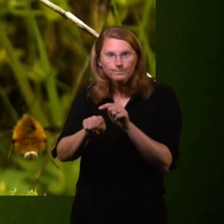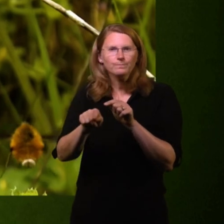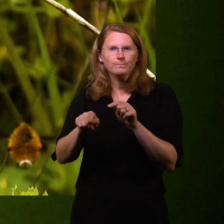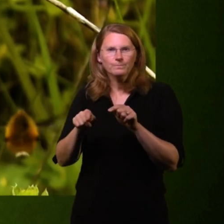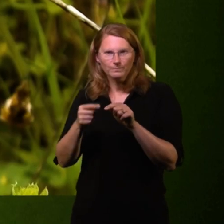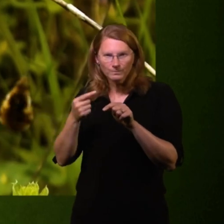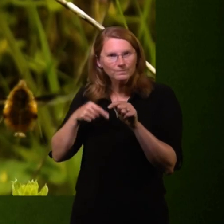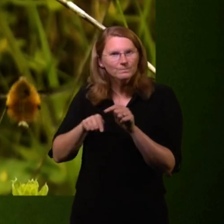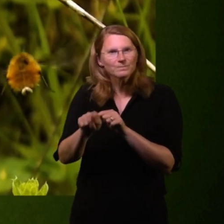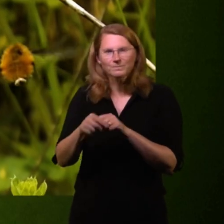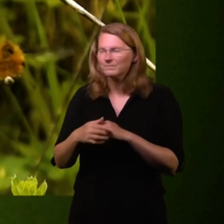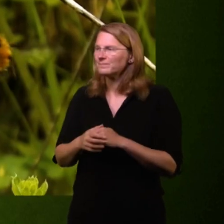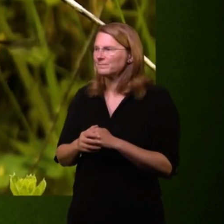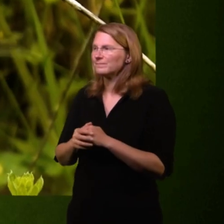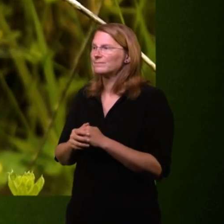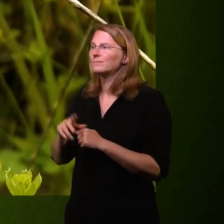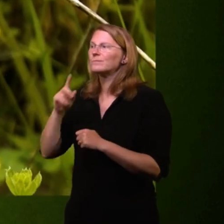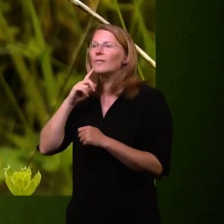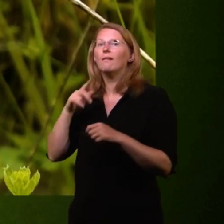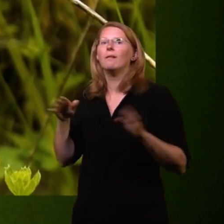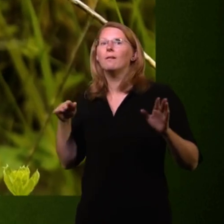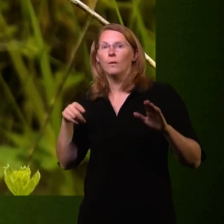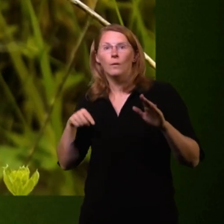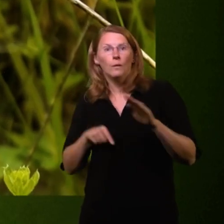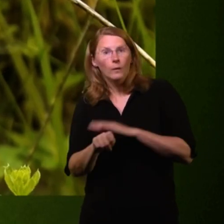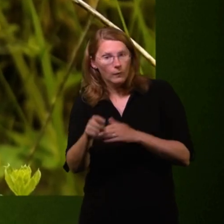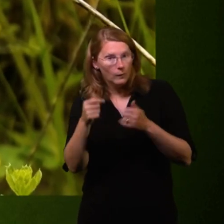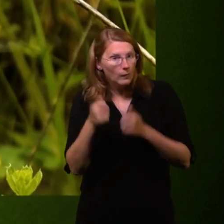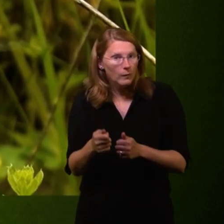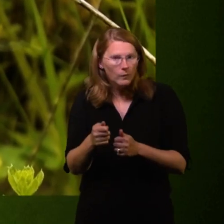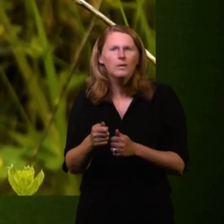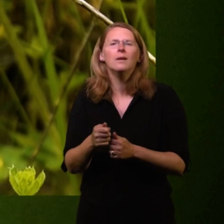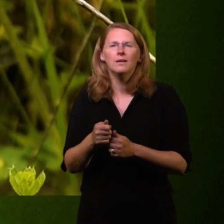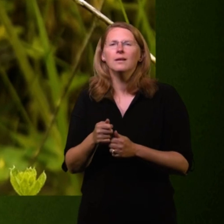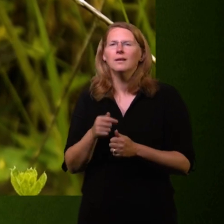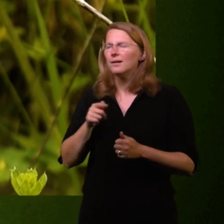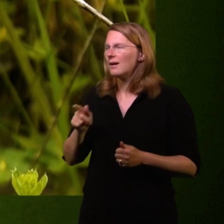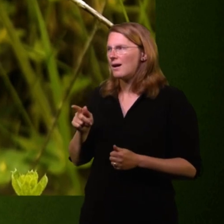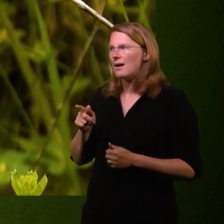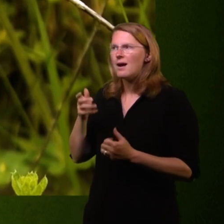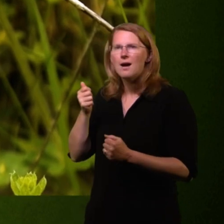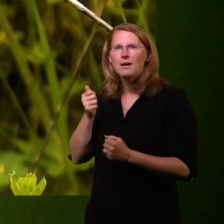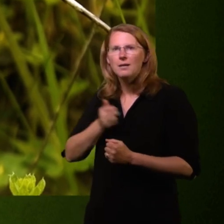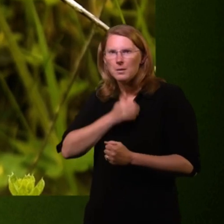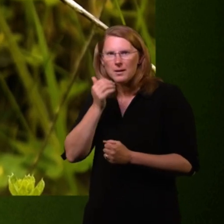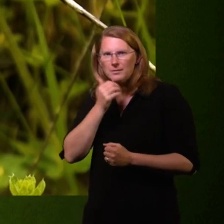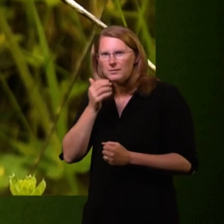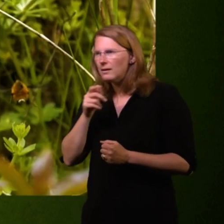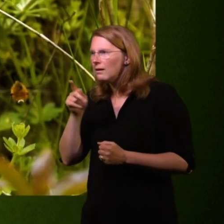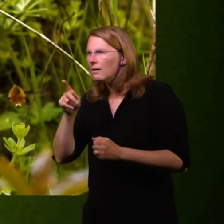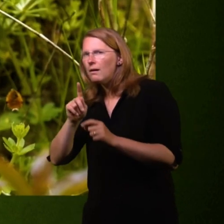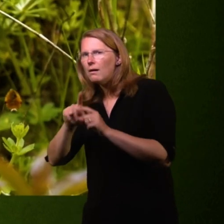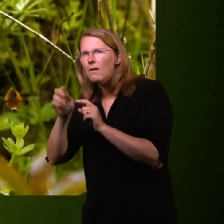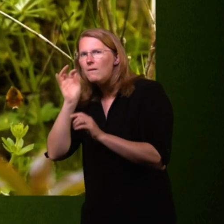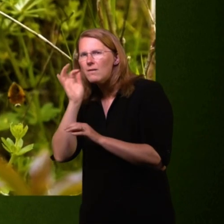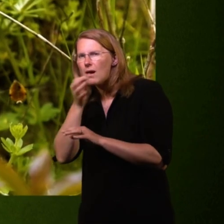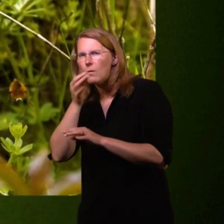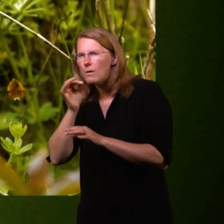When her eggs hatch, they'll have plenty of pollen to eat, and they'll even eventually consume the mining bee's young.